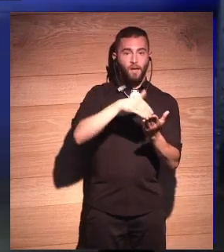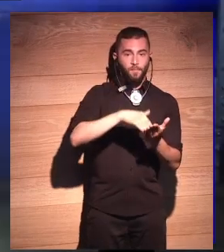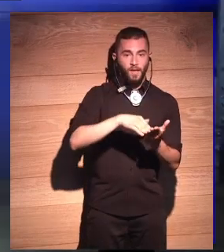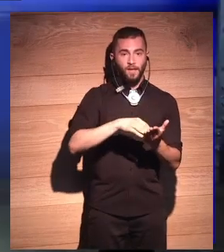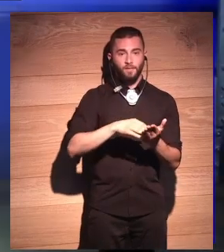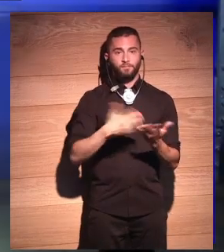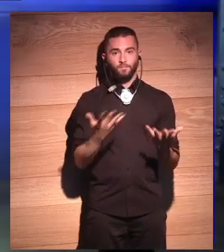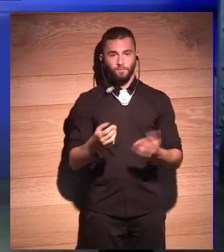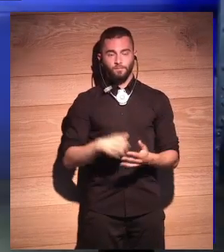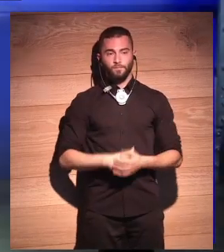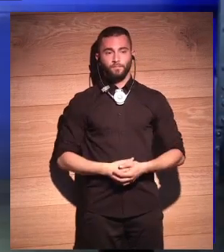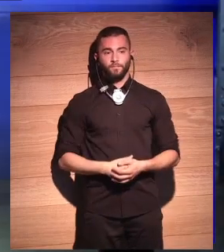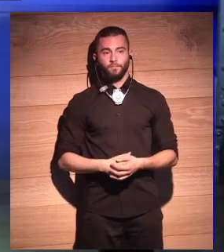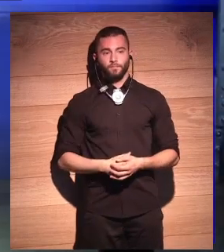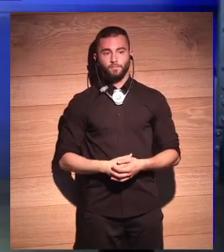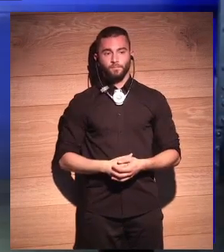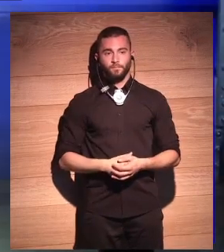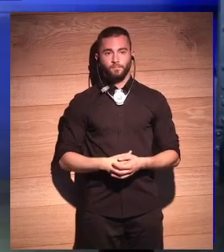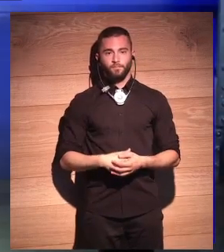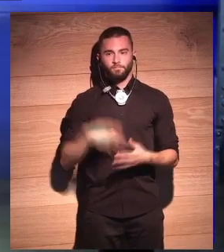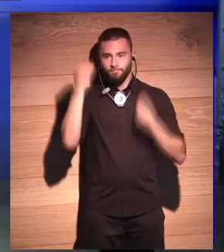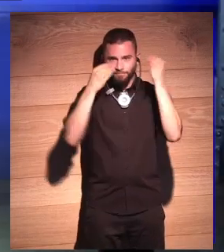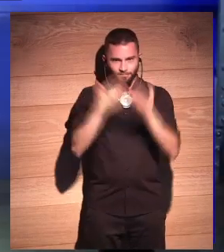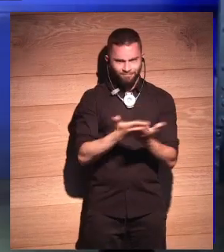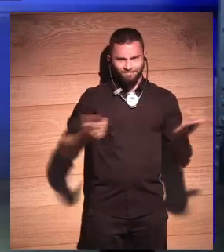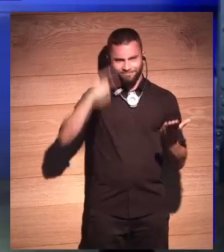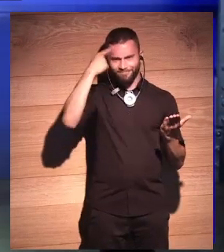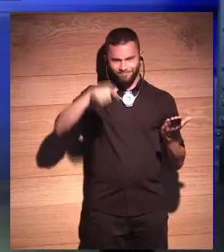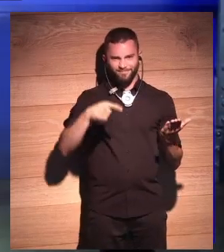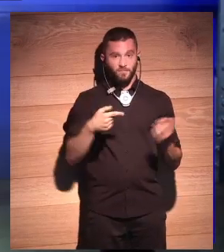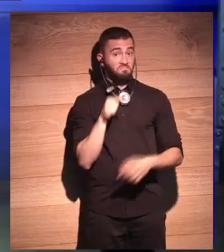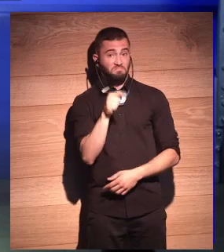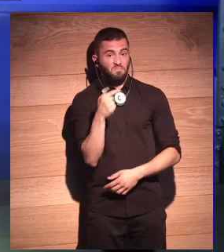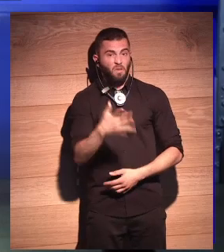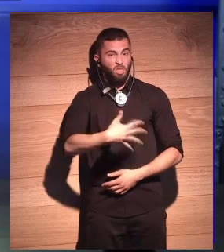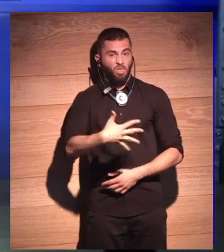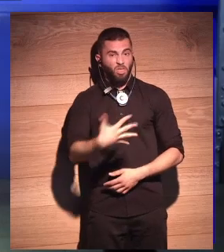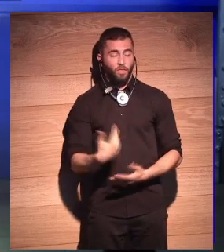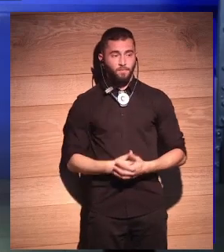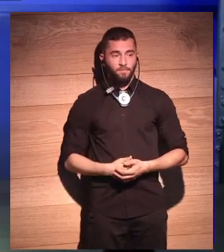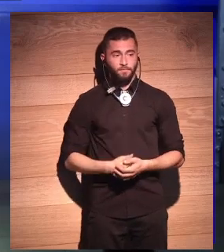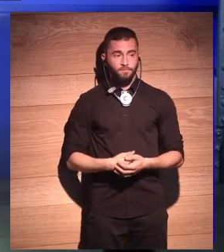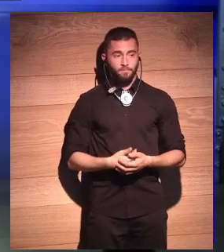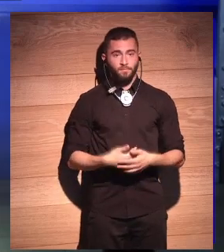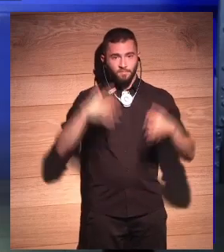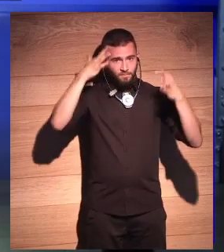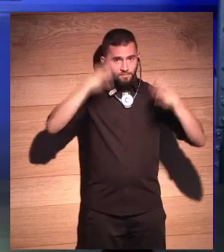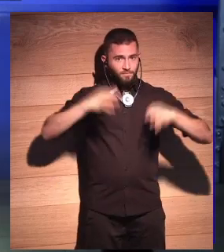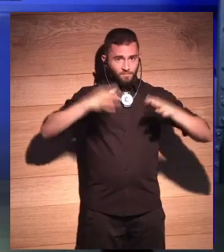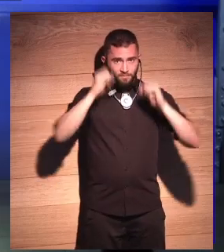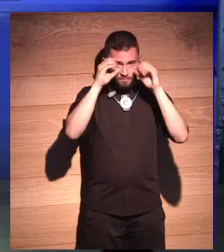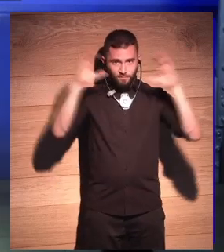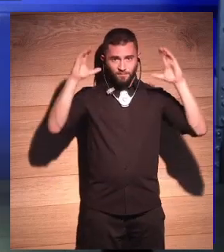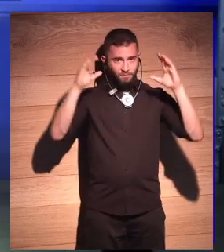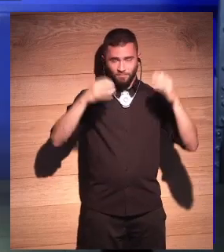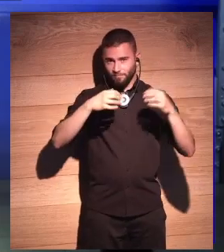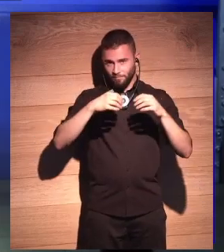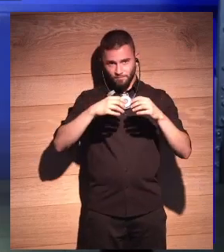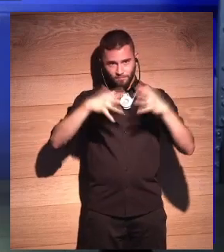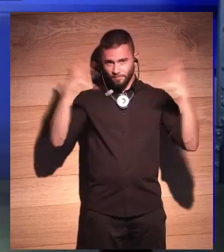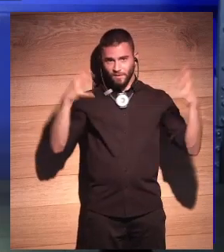So, I know what you're thinking. You're thinking that has no relevance at all to VR or AR or XR. But